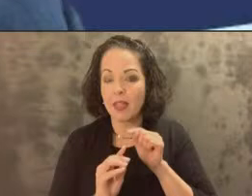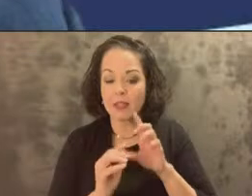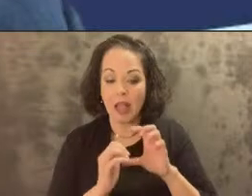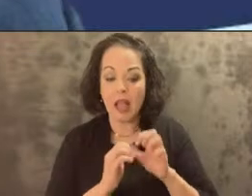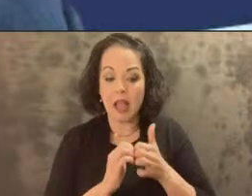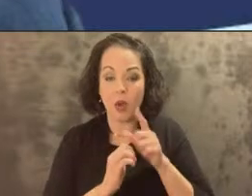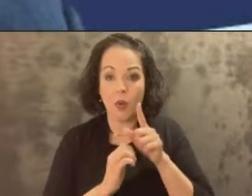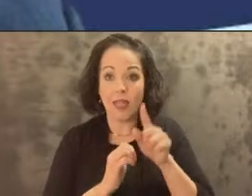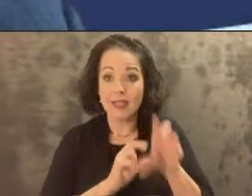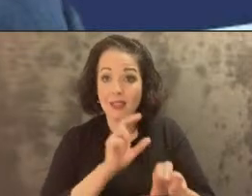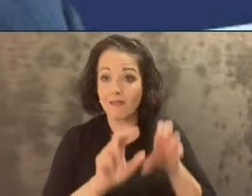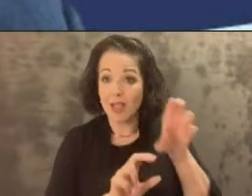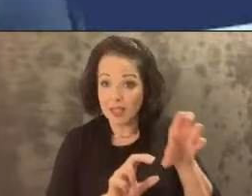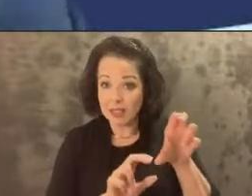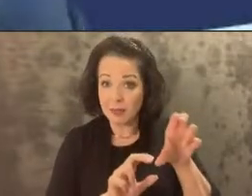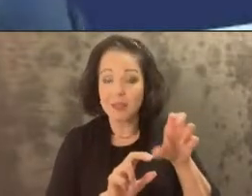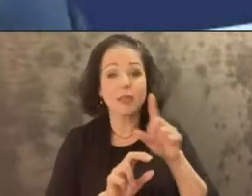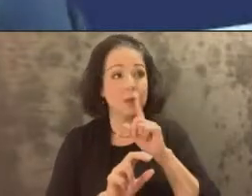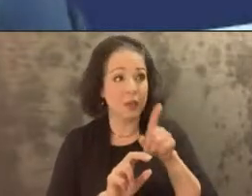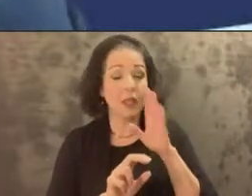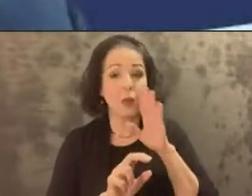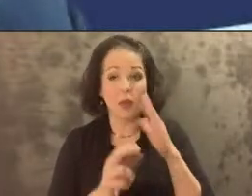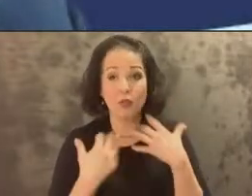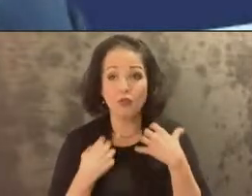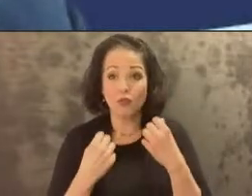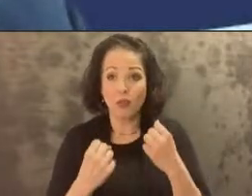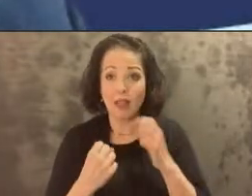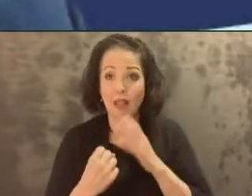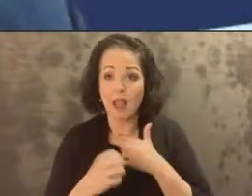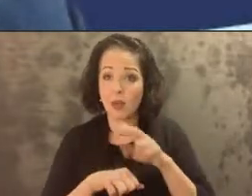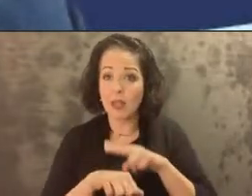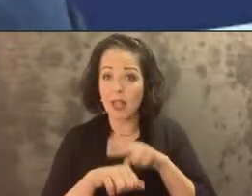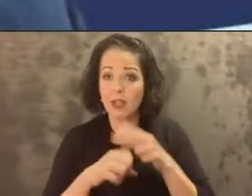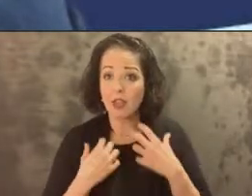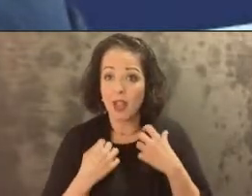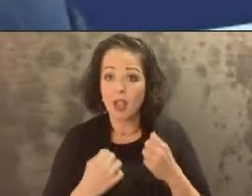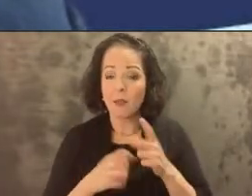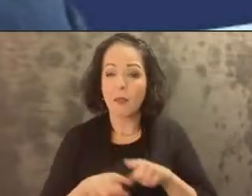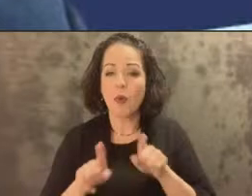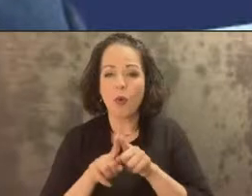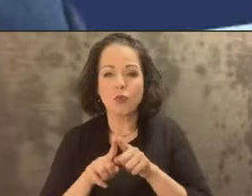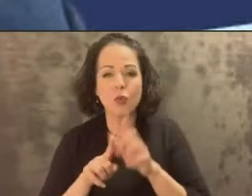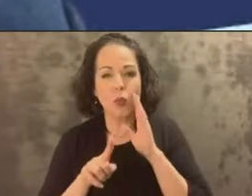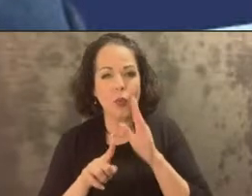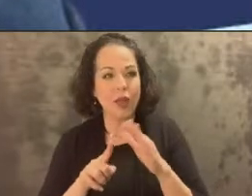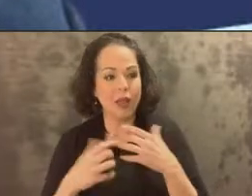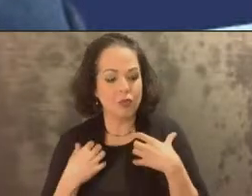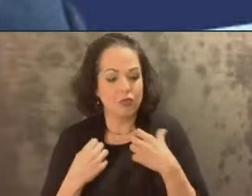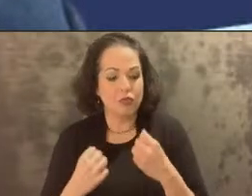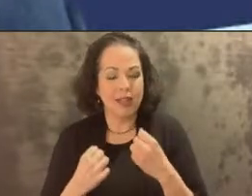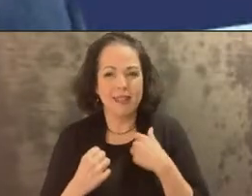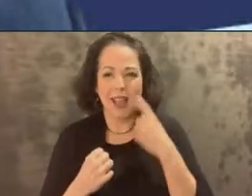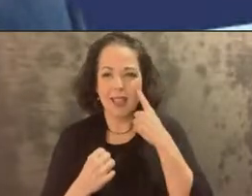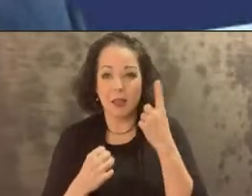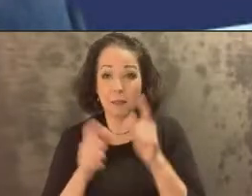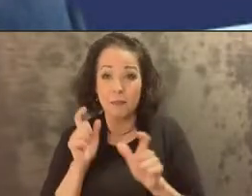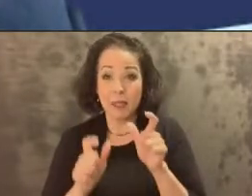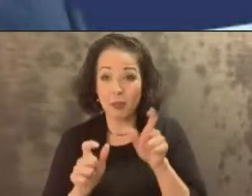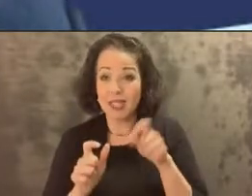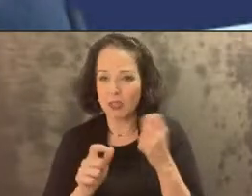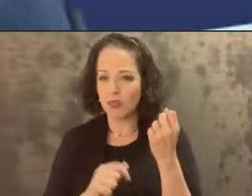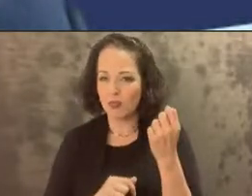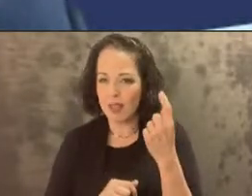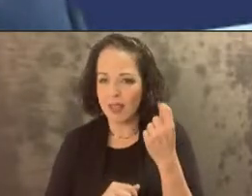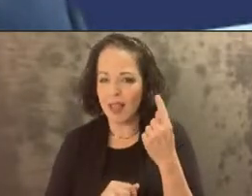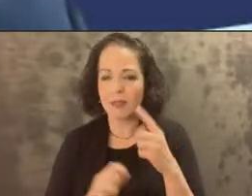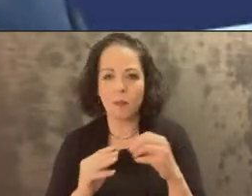are investments that will strengthen not only our nation's health, but in fact will strengthen, and I think people need to realize it goes so